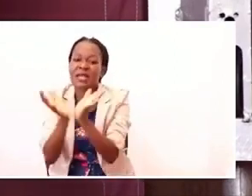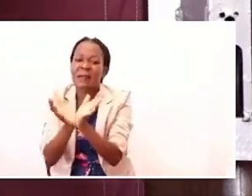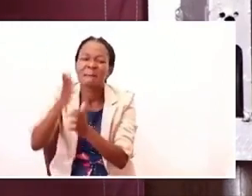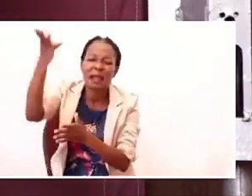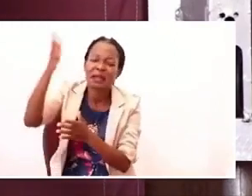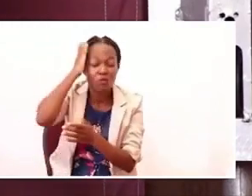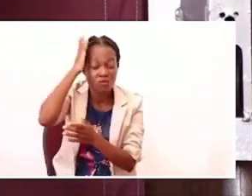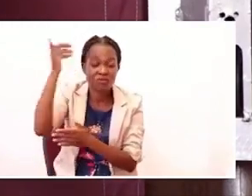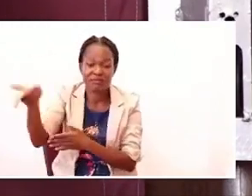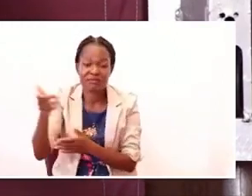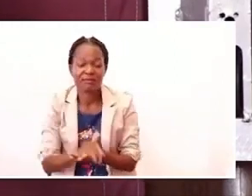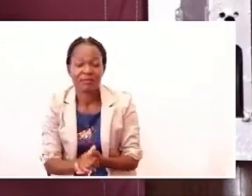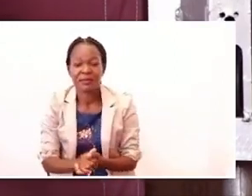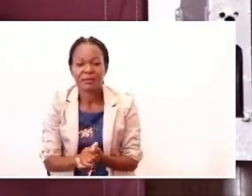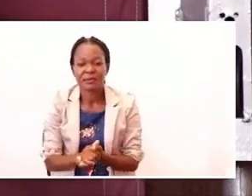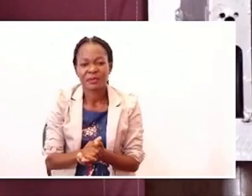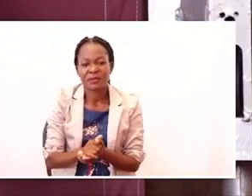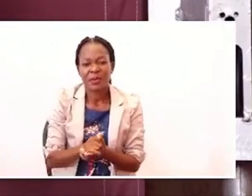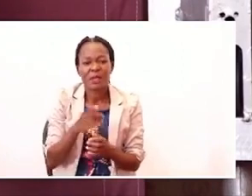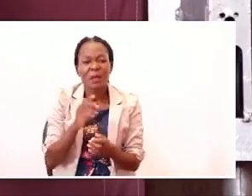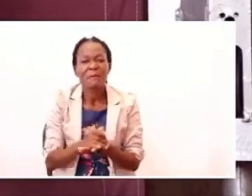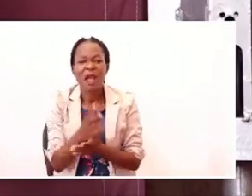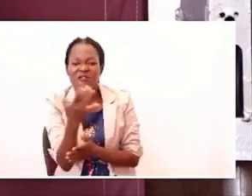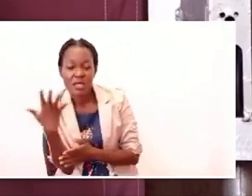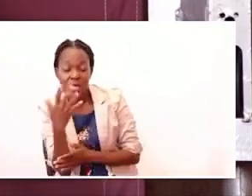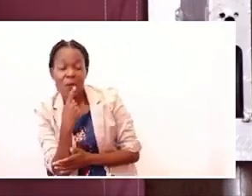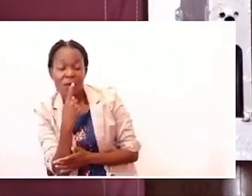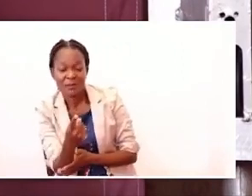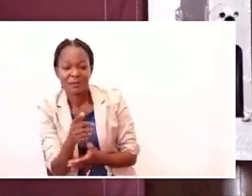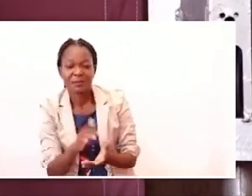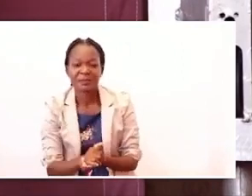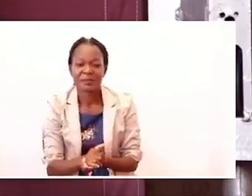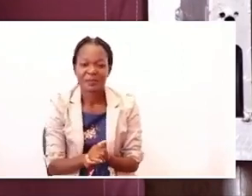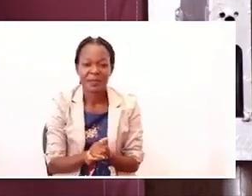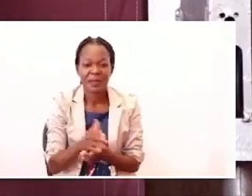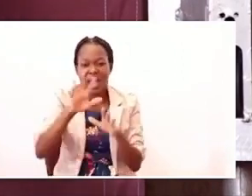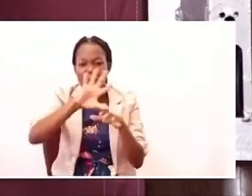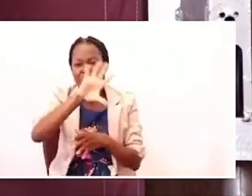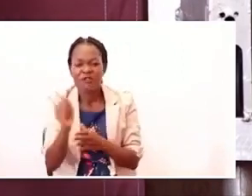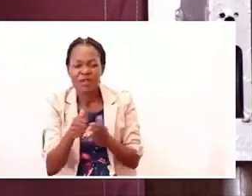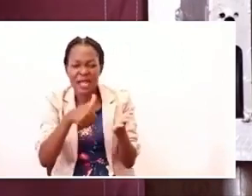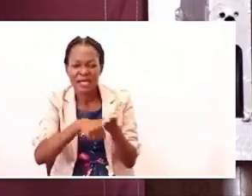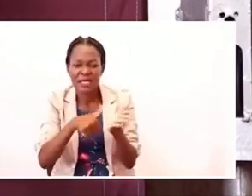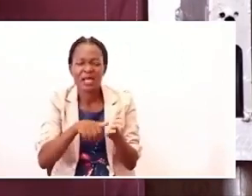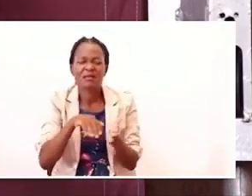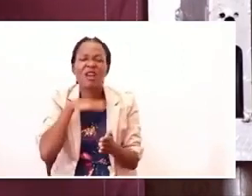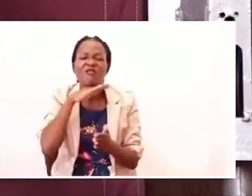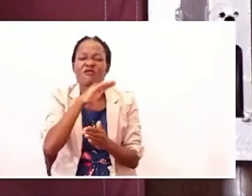banks. Some estimates indicate that African